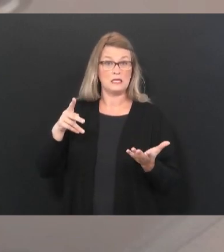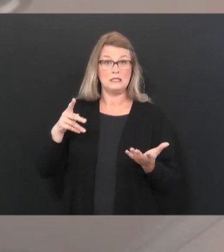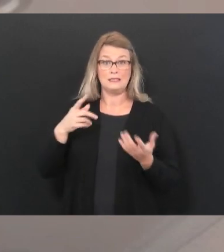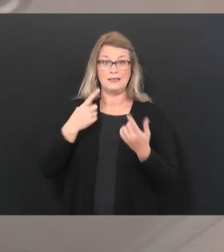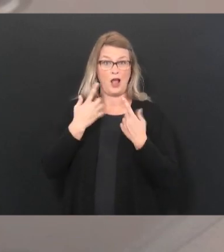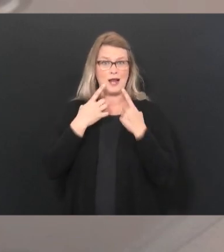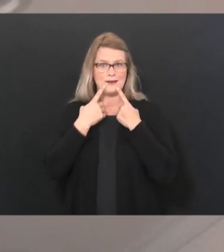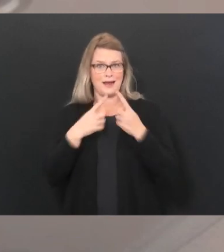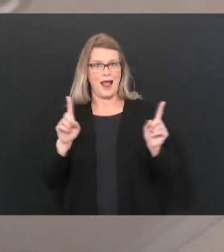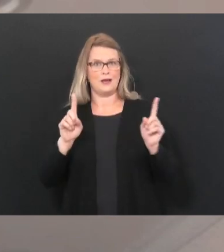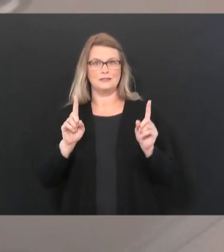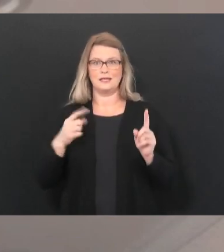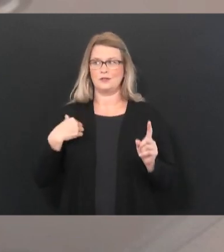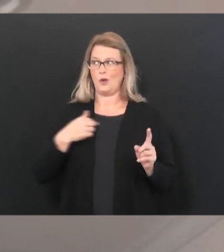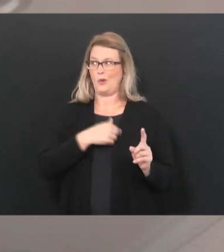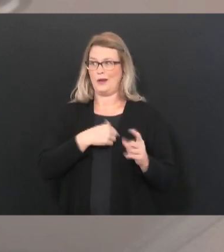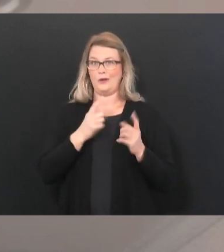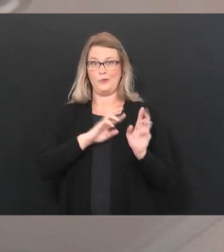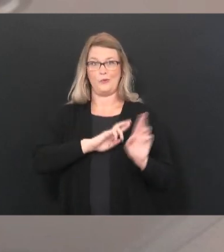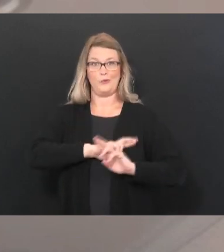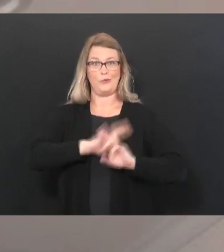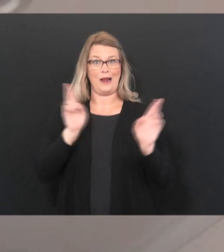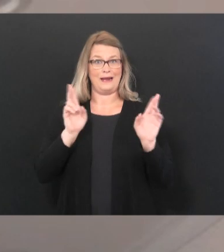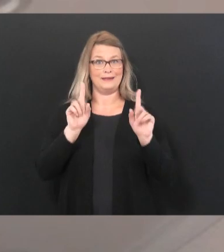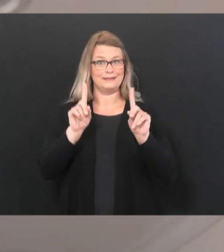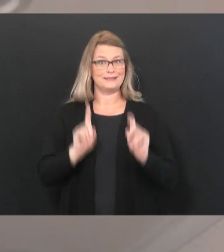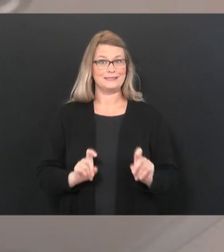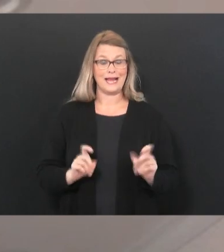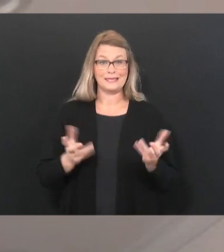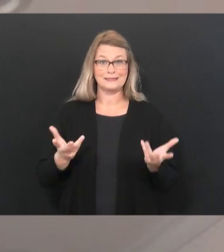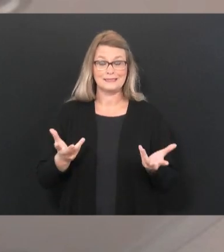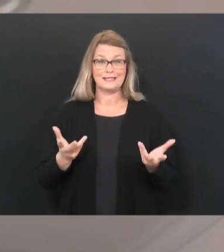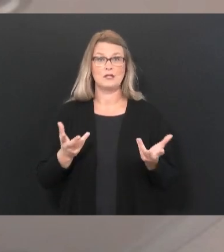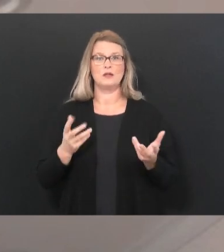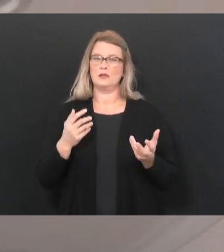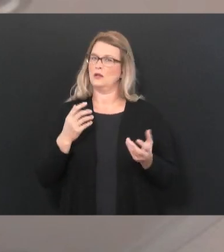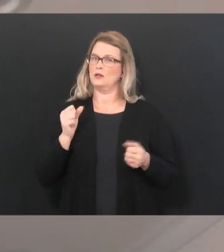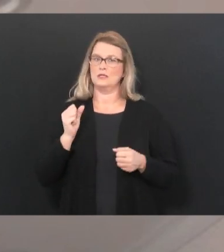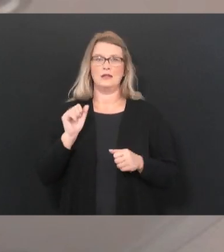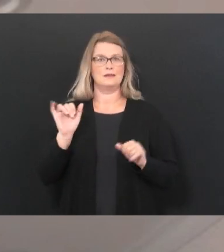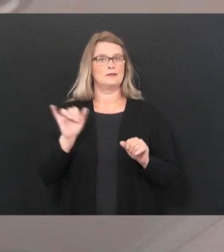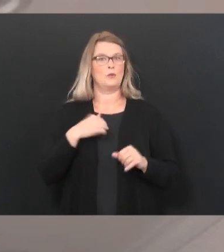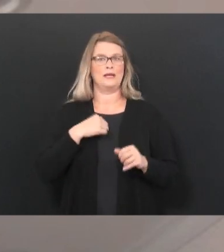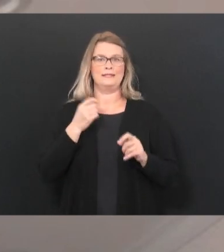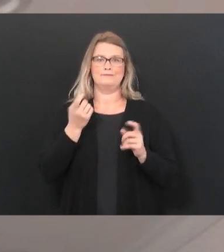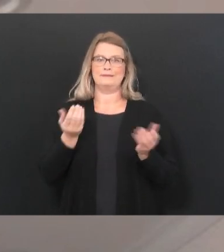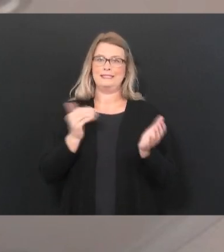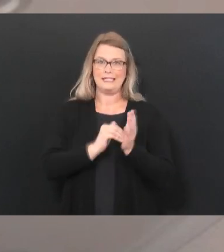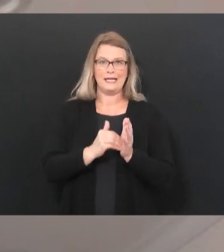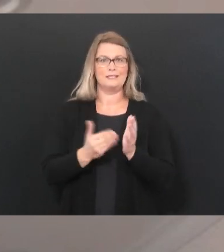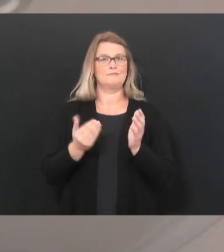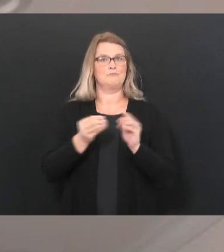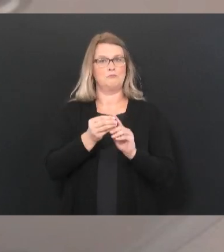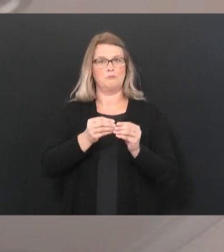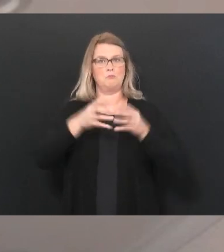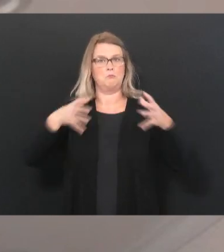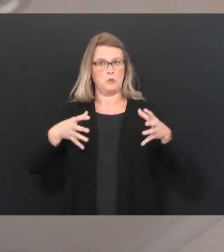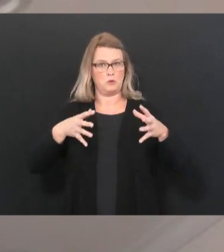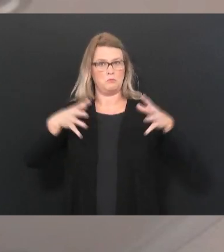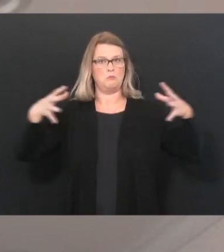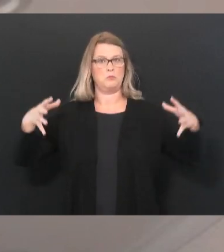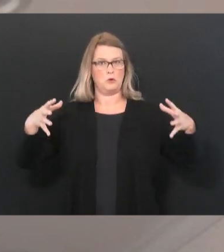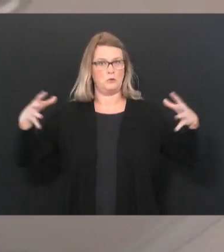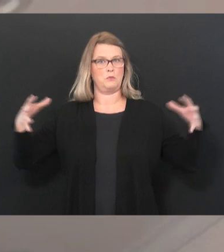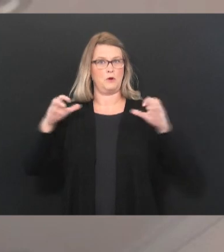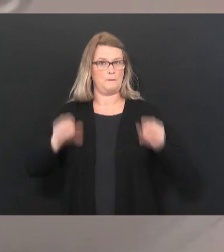to test? And certainly we know, like every other state, we need to continue to expand our testing capacity. But we